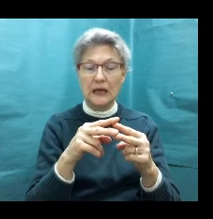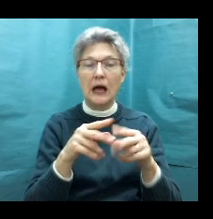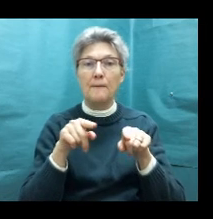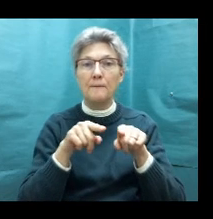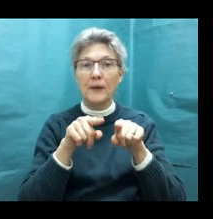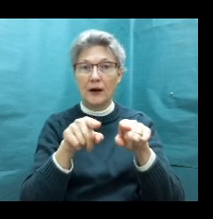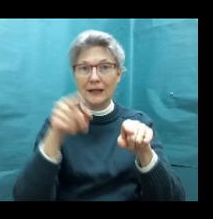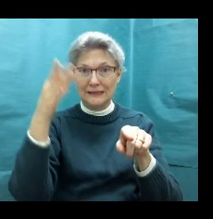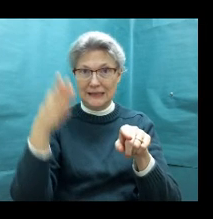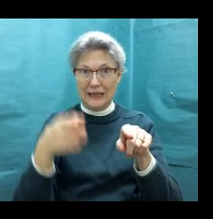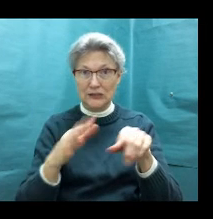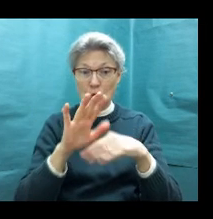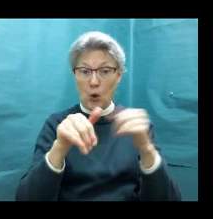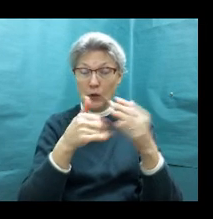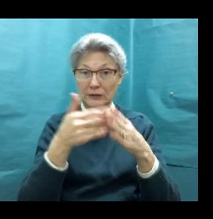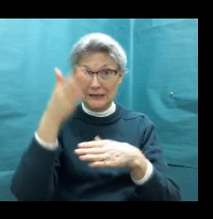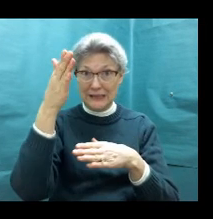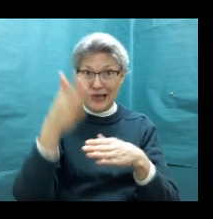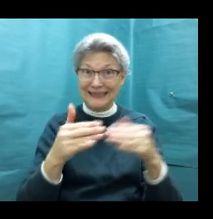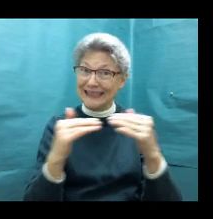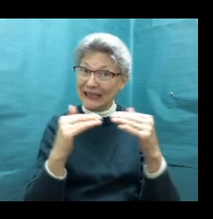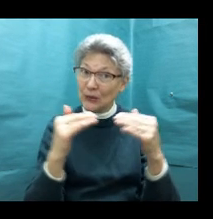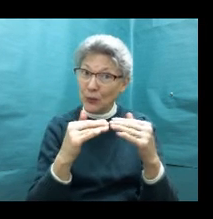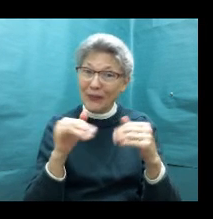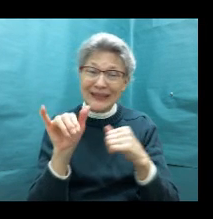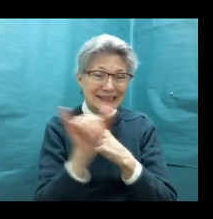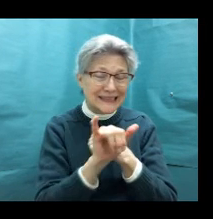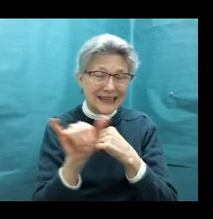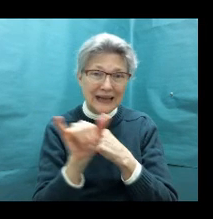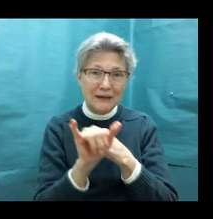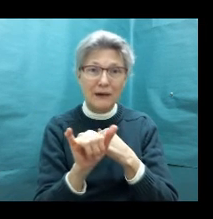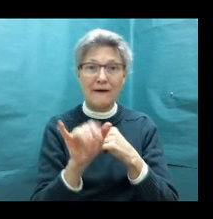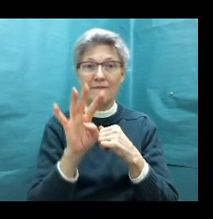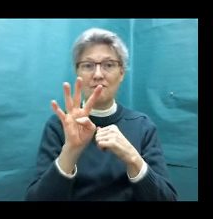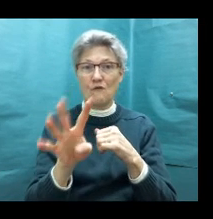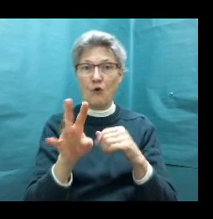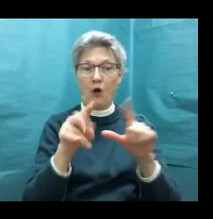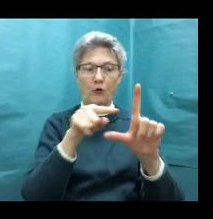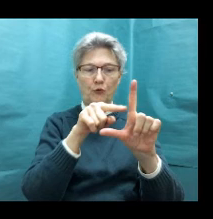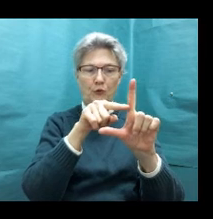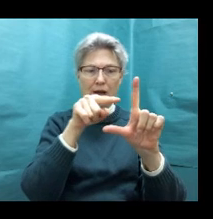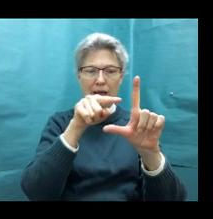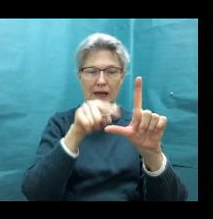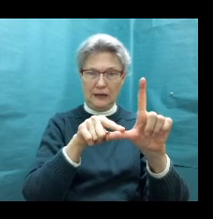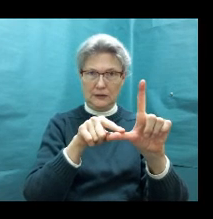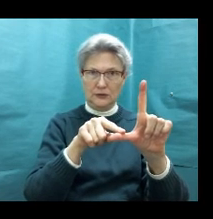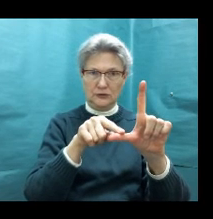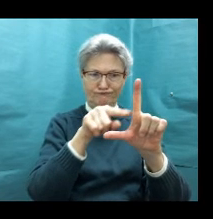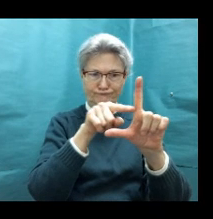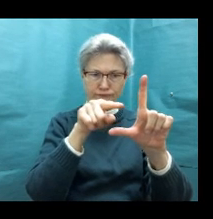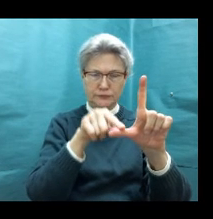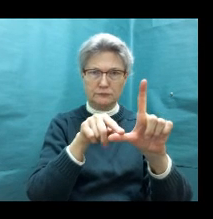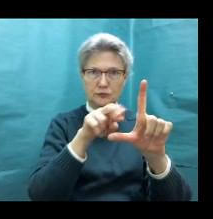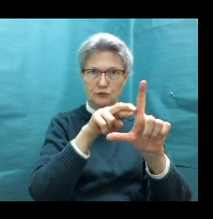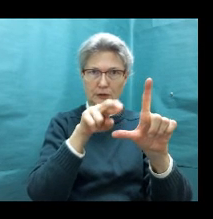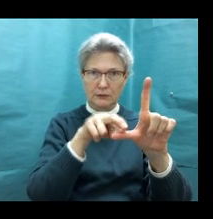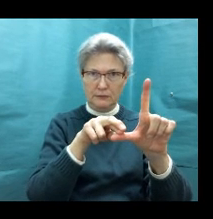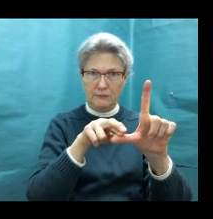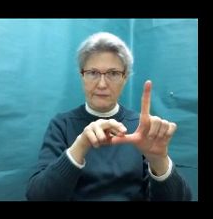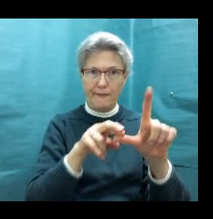all sides of equal length, and 4 right angles marked by those right corners.